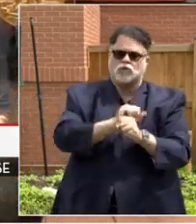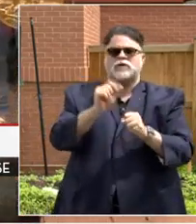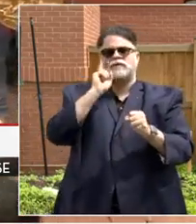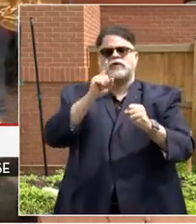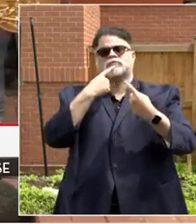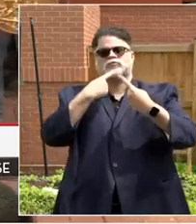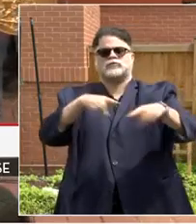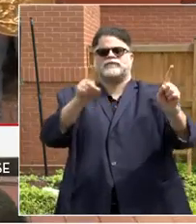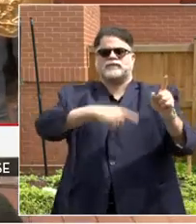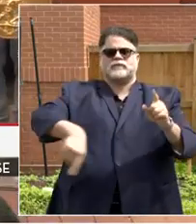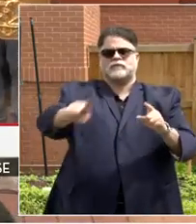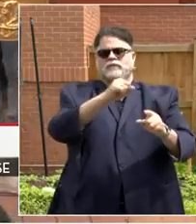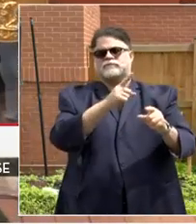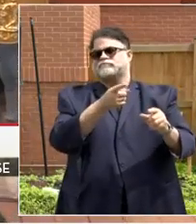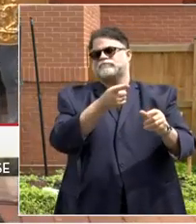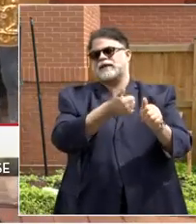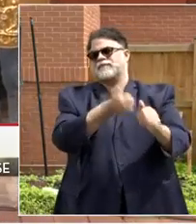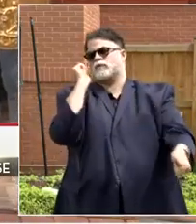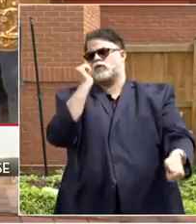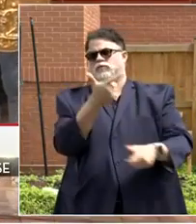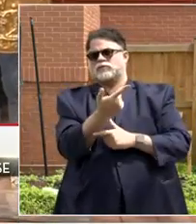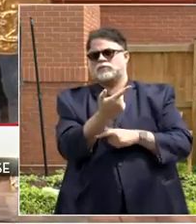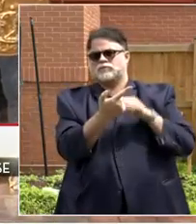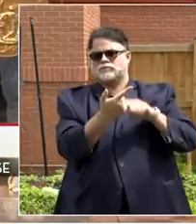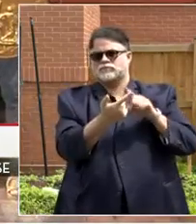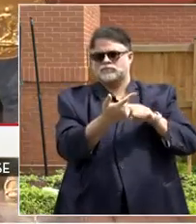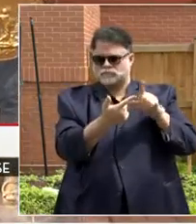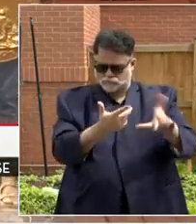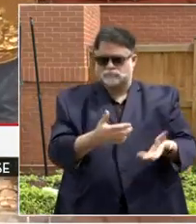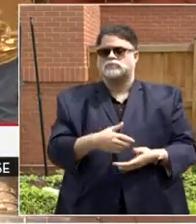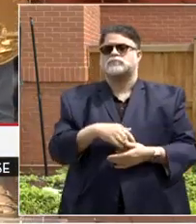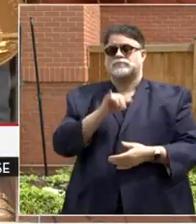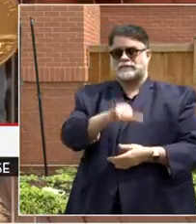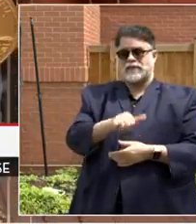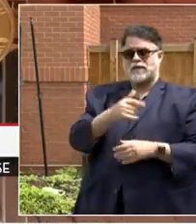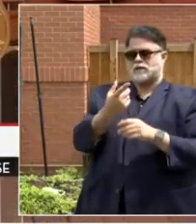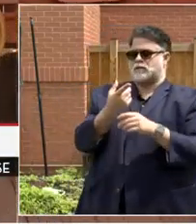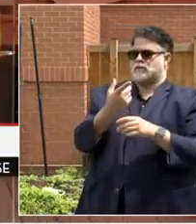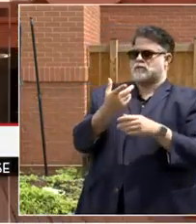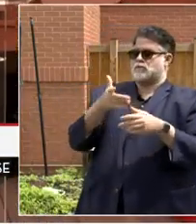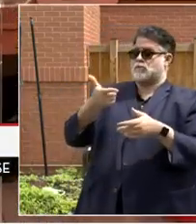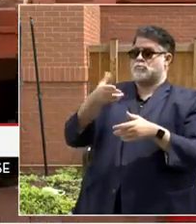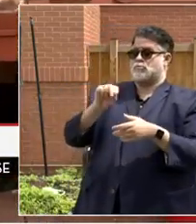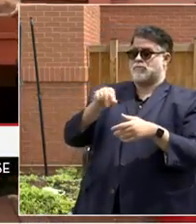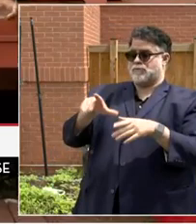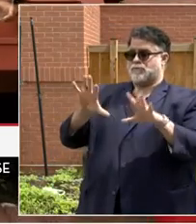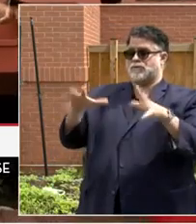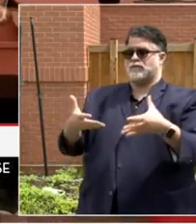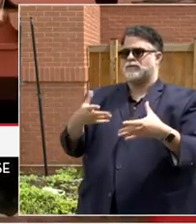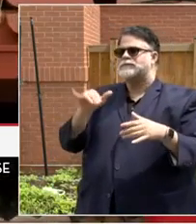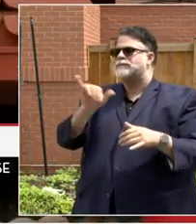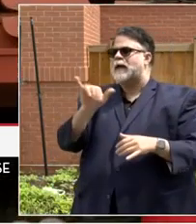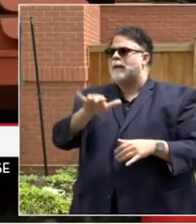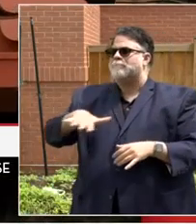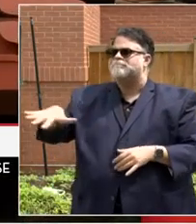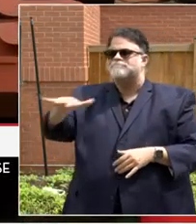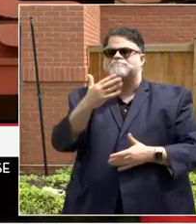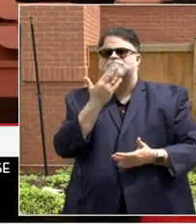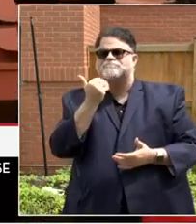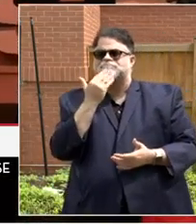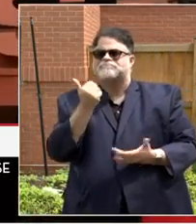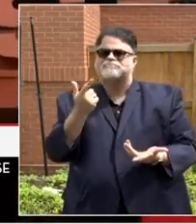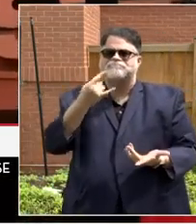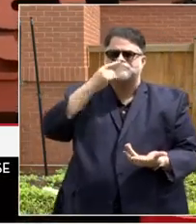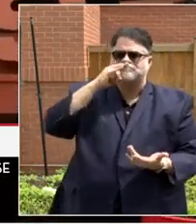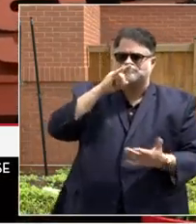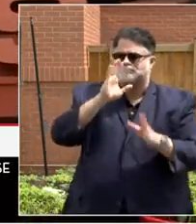used this space and works with her kids back here, Miss McNeil. And tragically, her son was killed